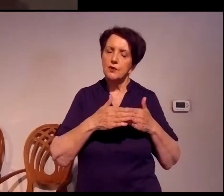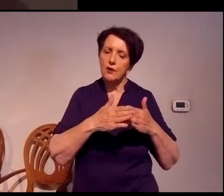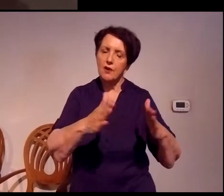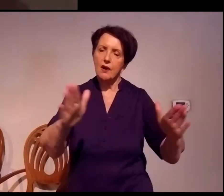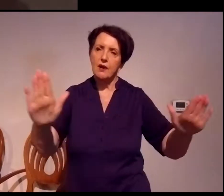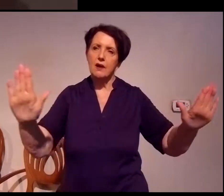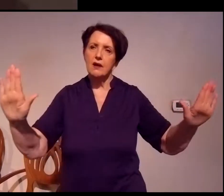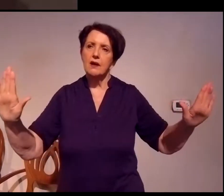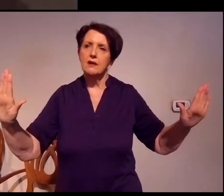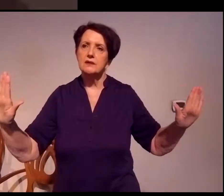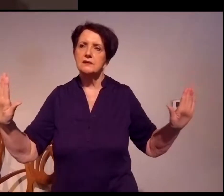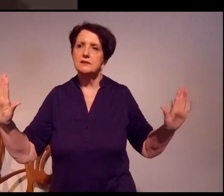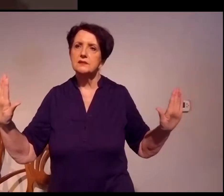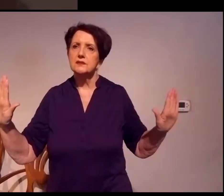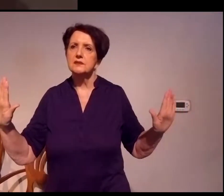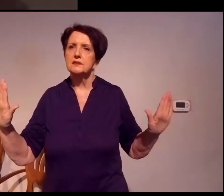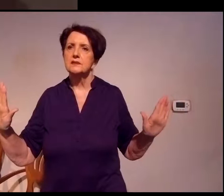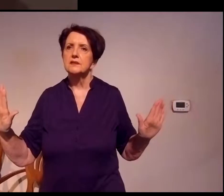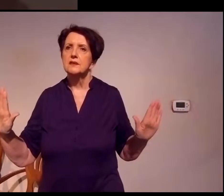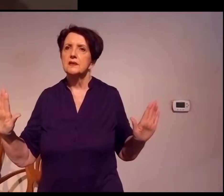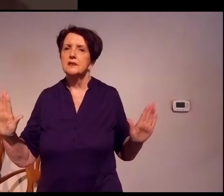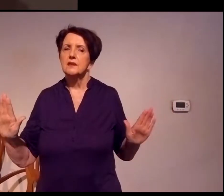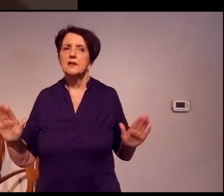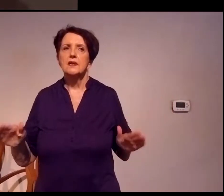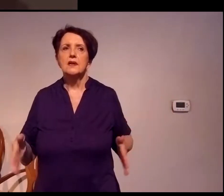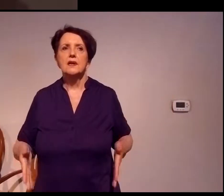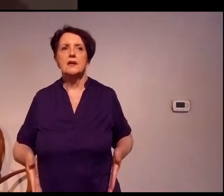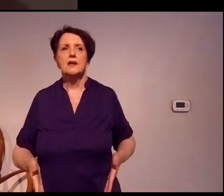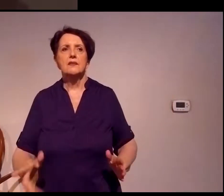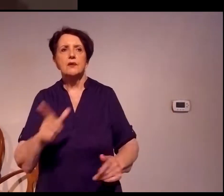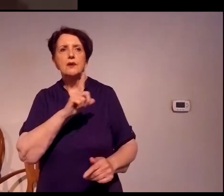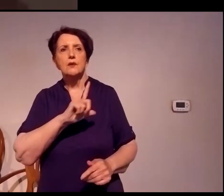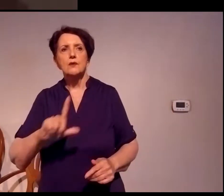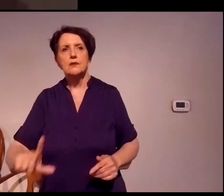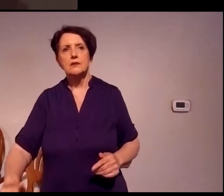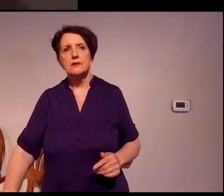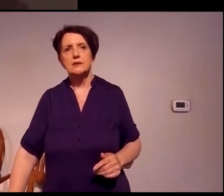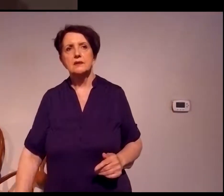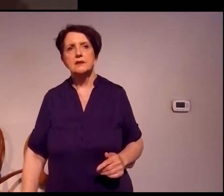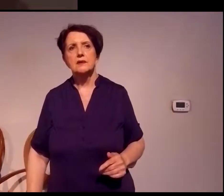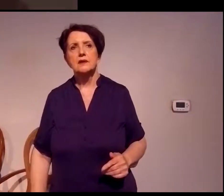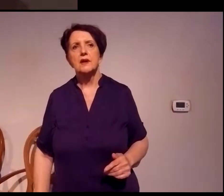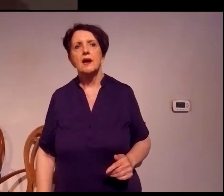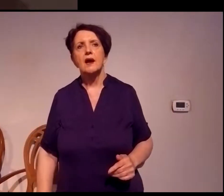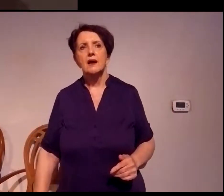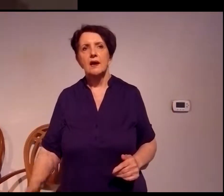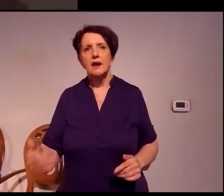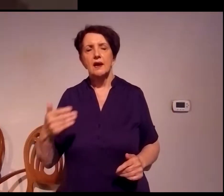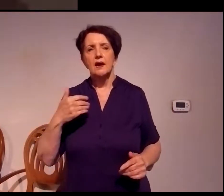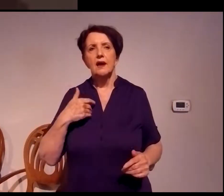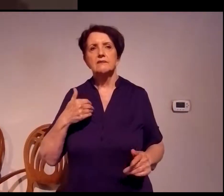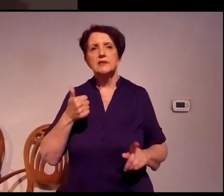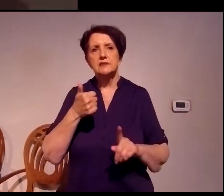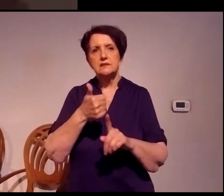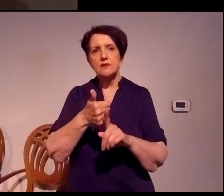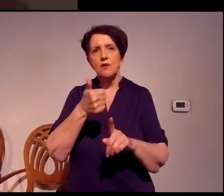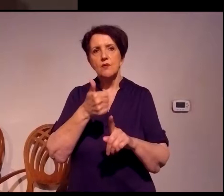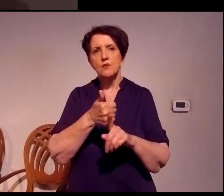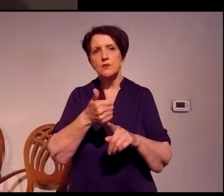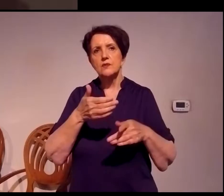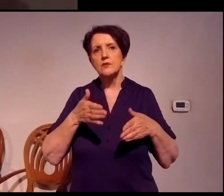Open your heart, let the Lord have its own